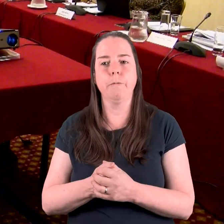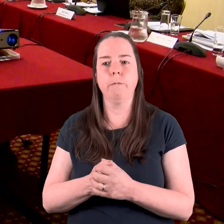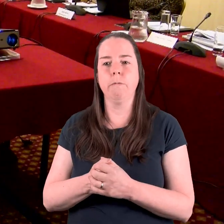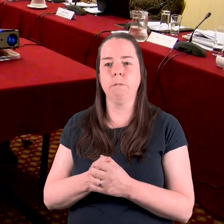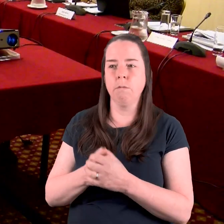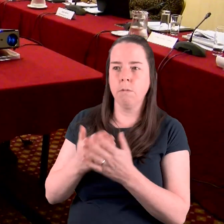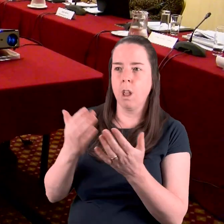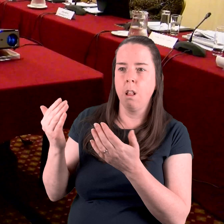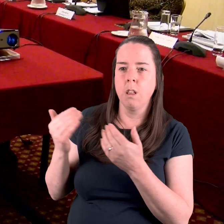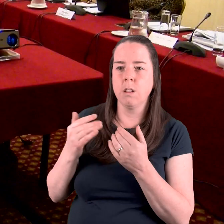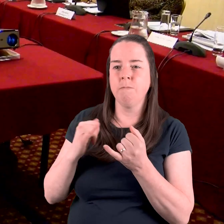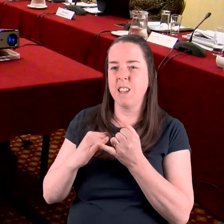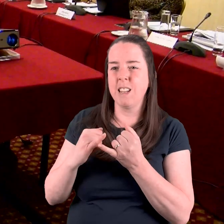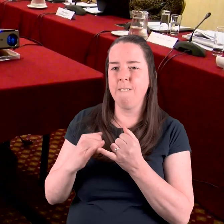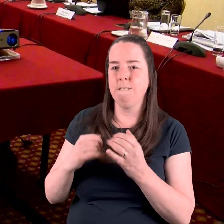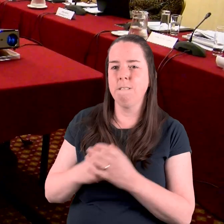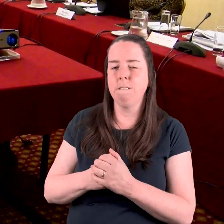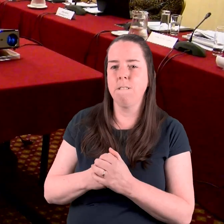Thank you very much. Any